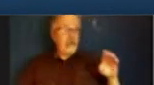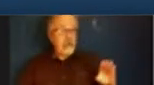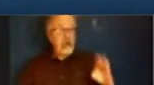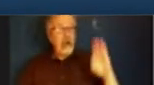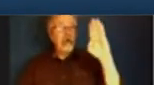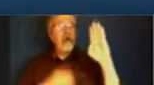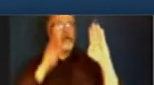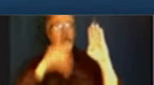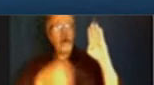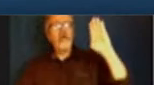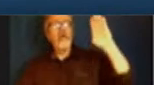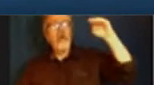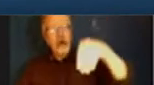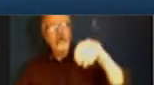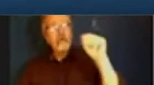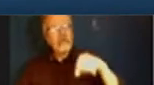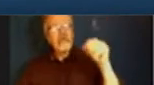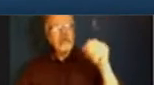talked about today. All